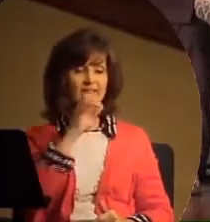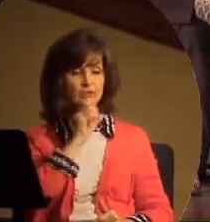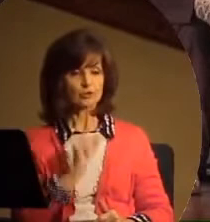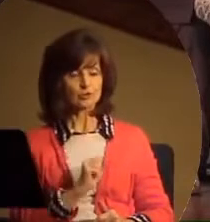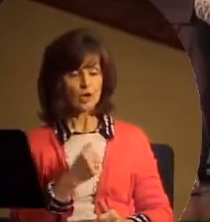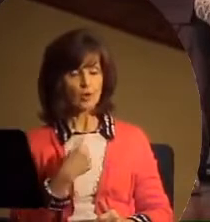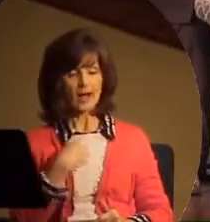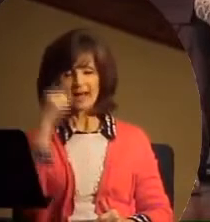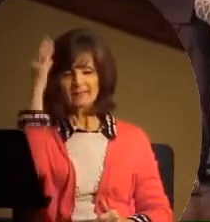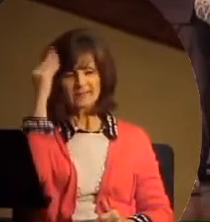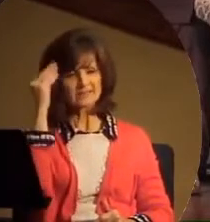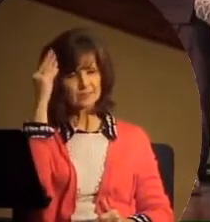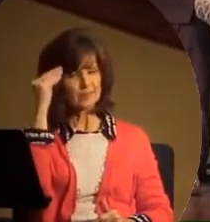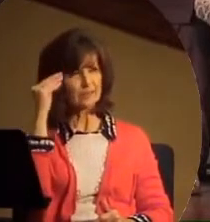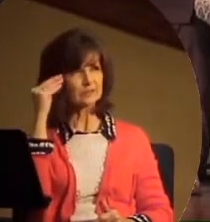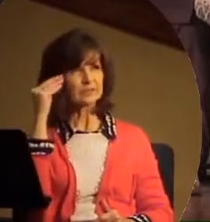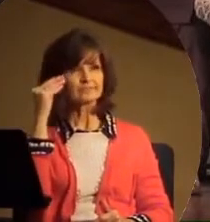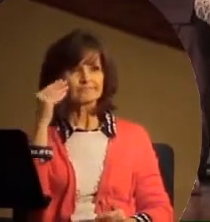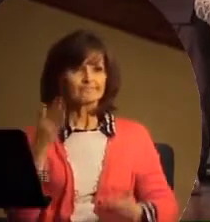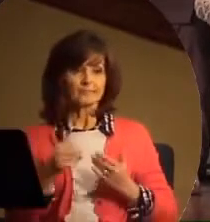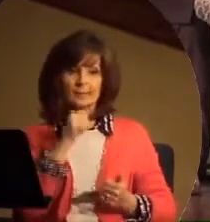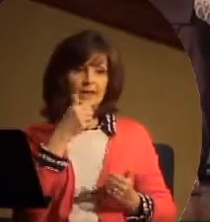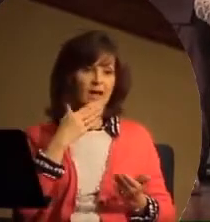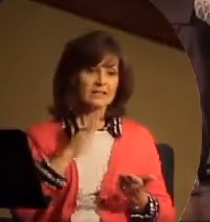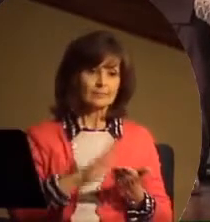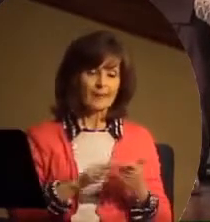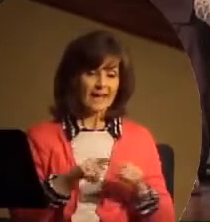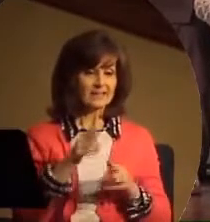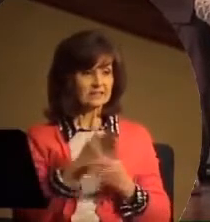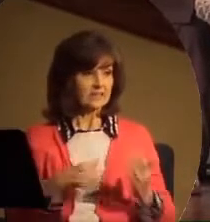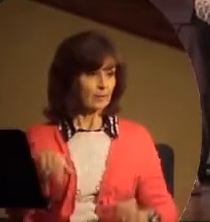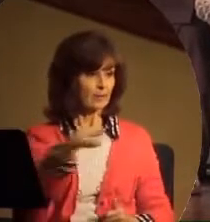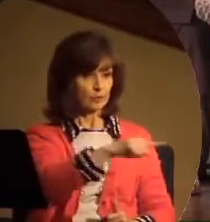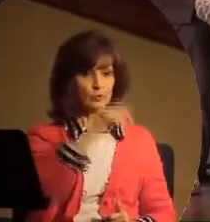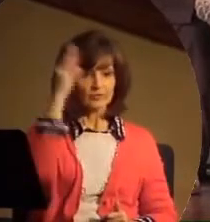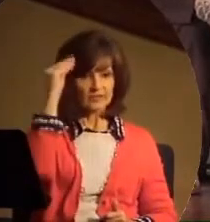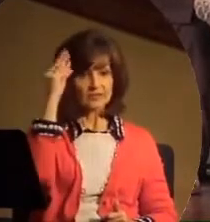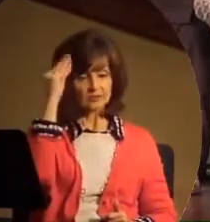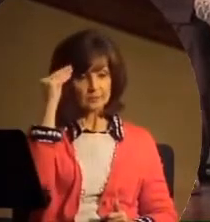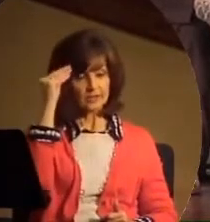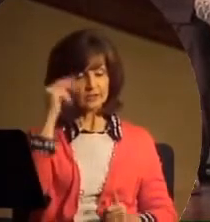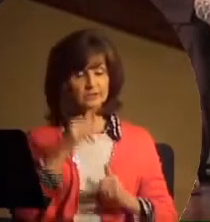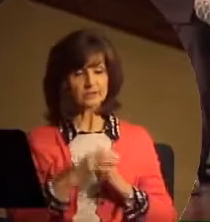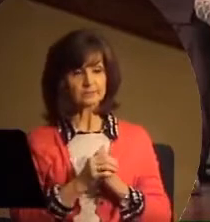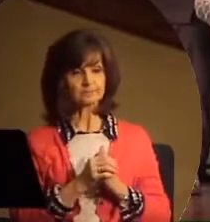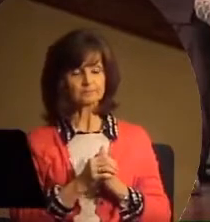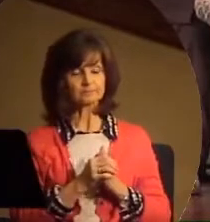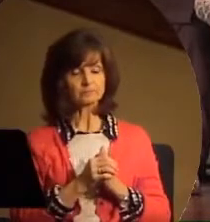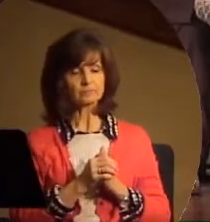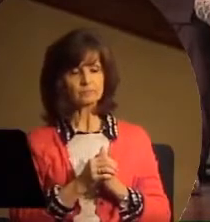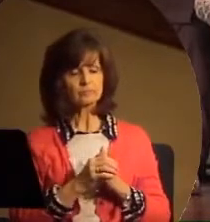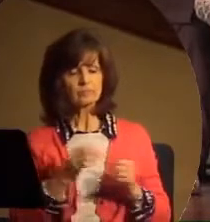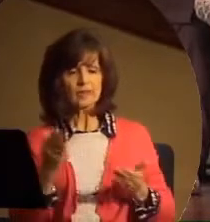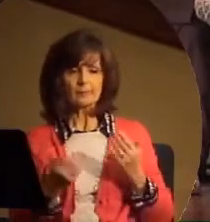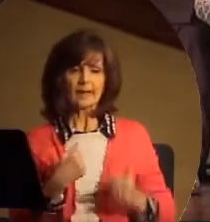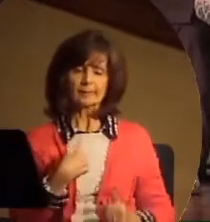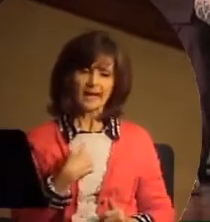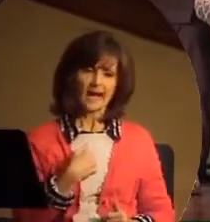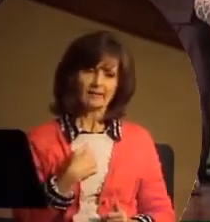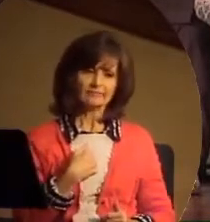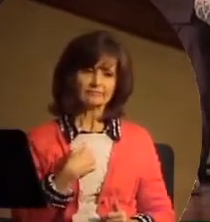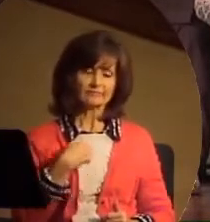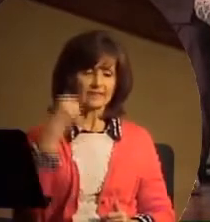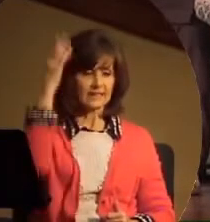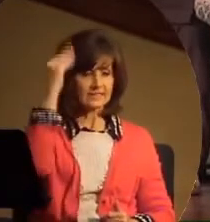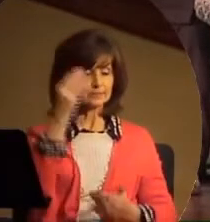I've been through maybe not as bad as what some of y'all have been through and been on some other situations. Maybe I've been through some